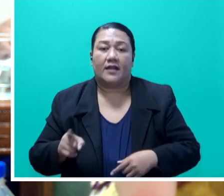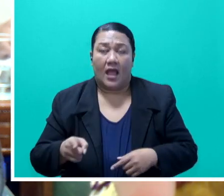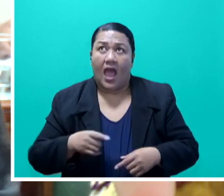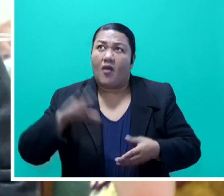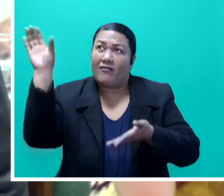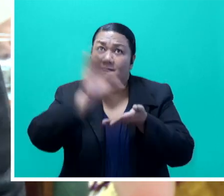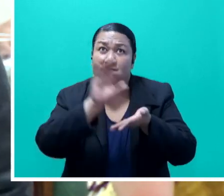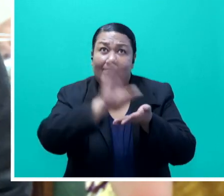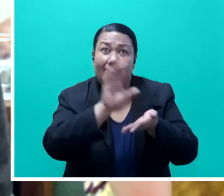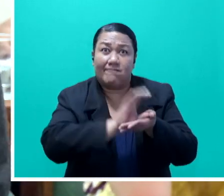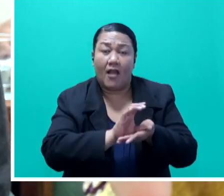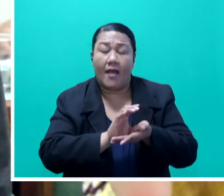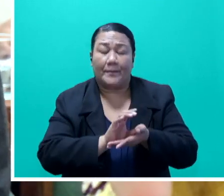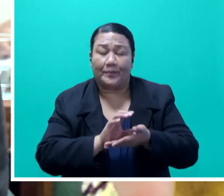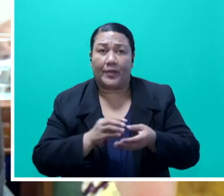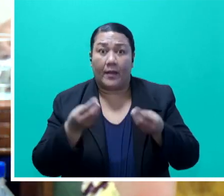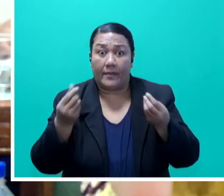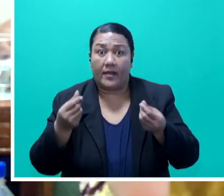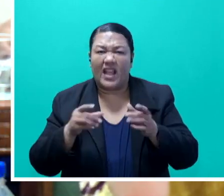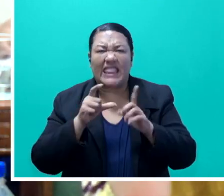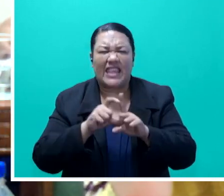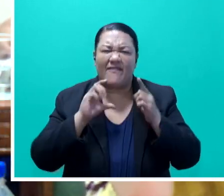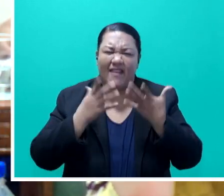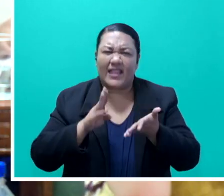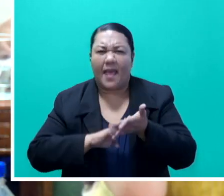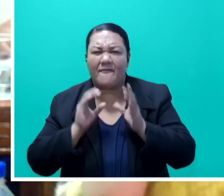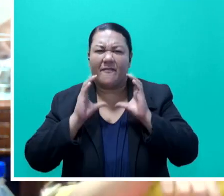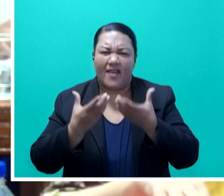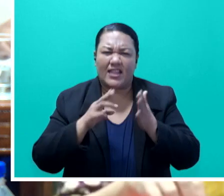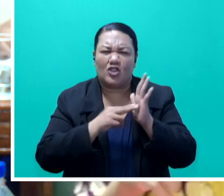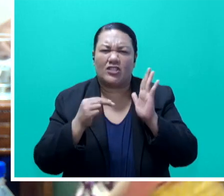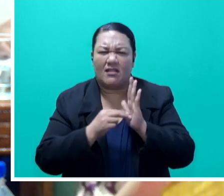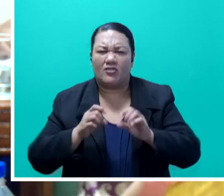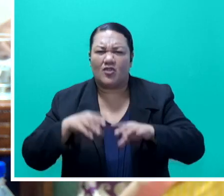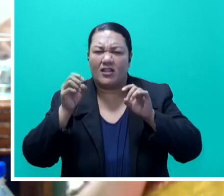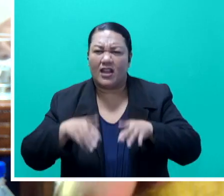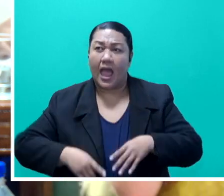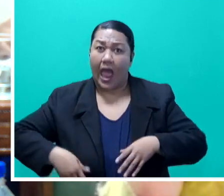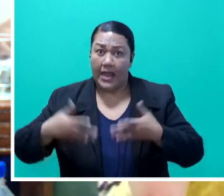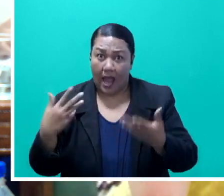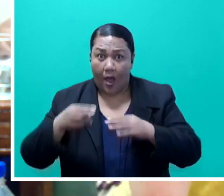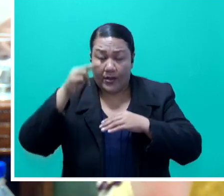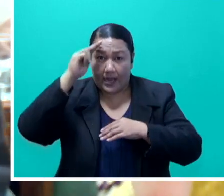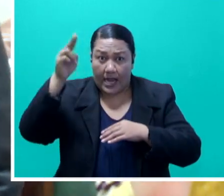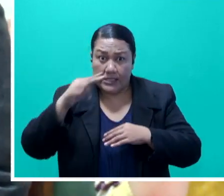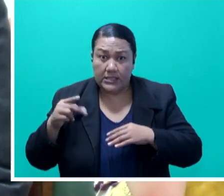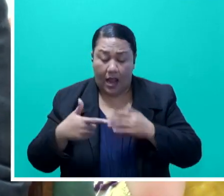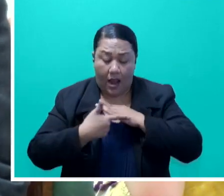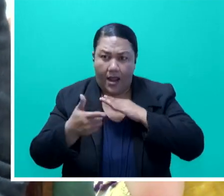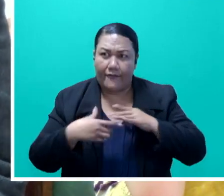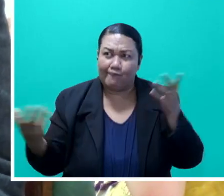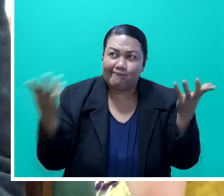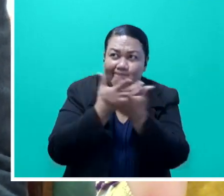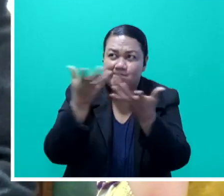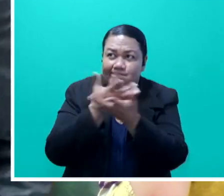Foreign Affairs and Trade, MFAT, to assist the ministry. National Housing Policy Review has reached the consultation phase, but of course was disrupted as a result